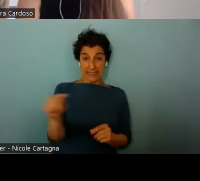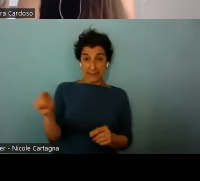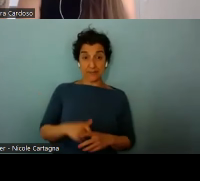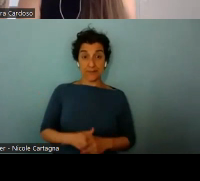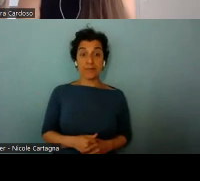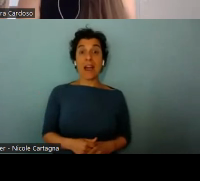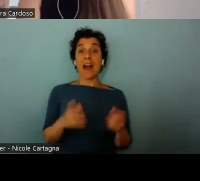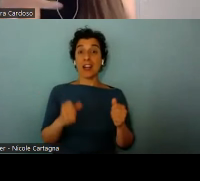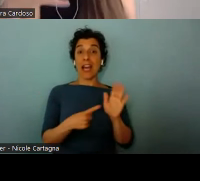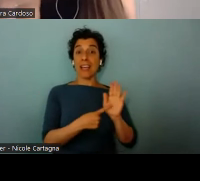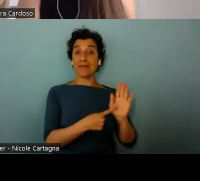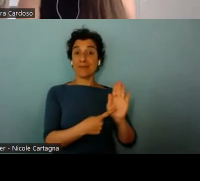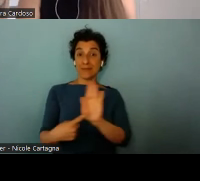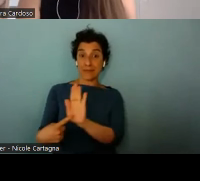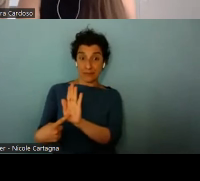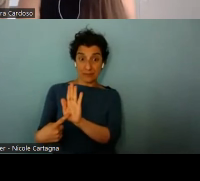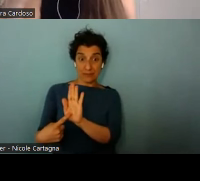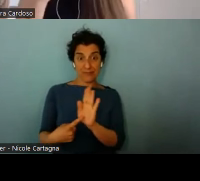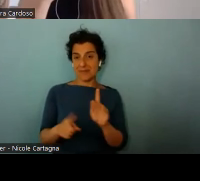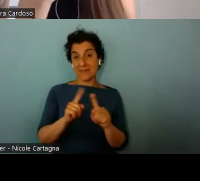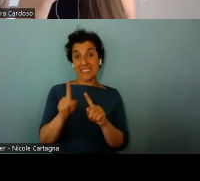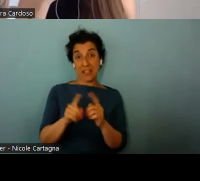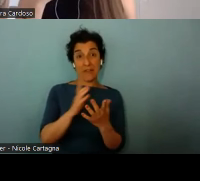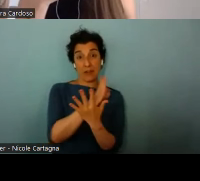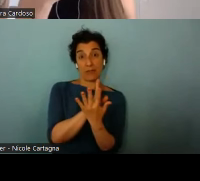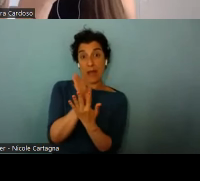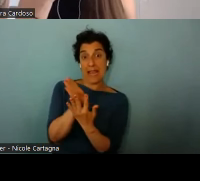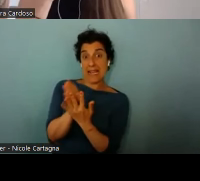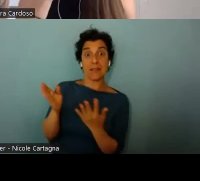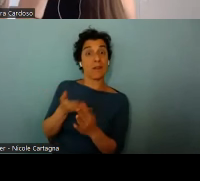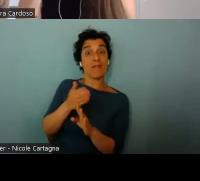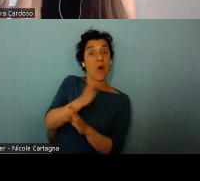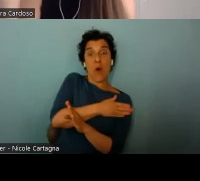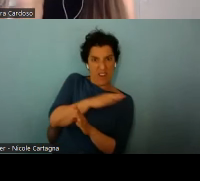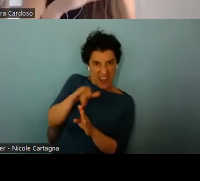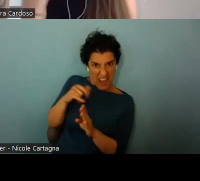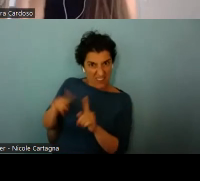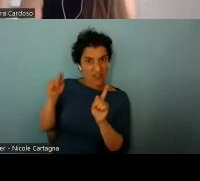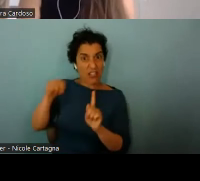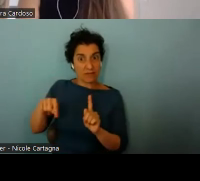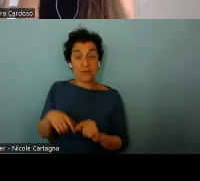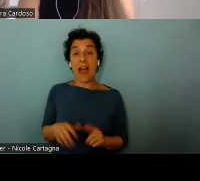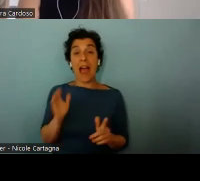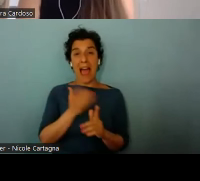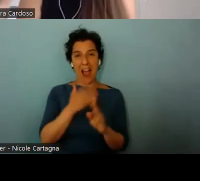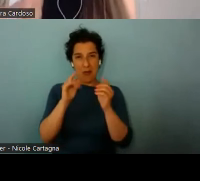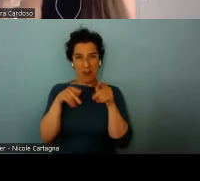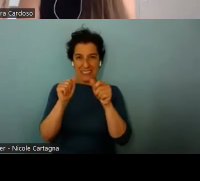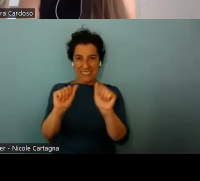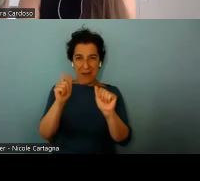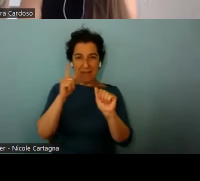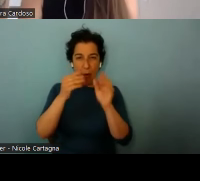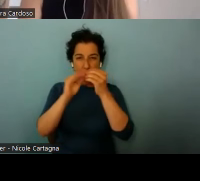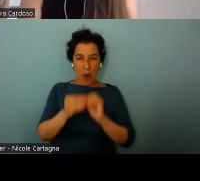out in lots of different ways that we hadn't really done before. This is was our attempt at quantifying all